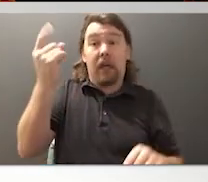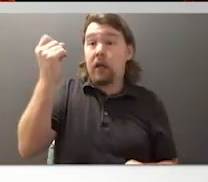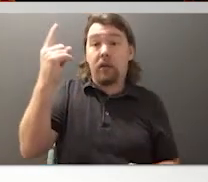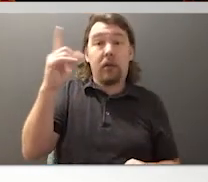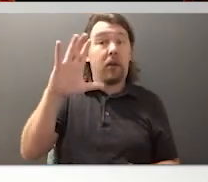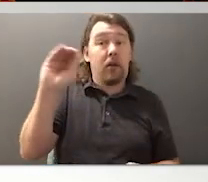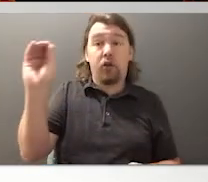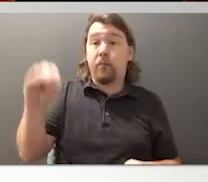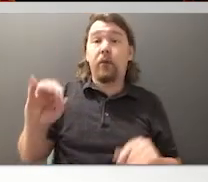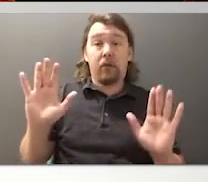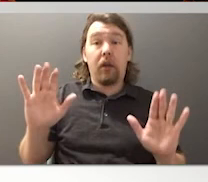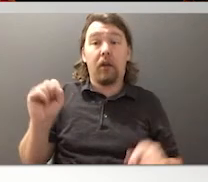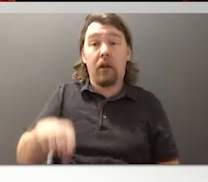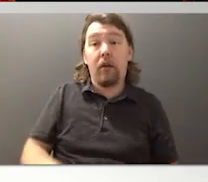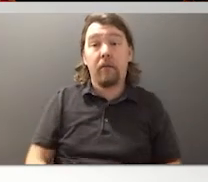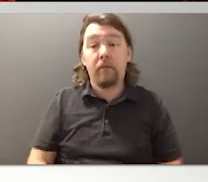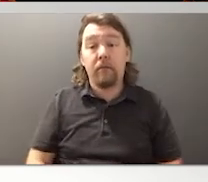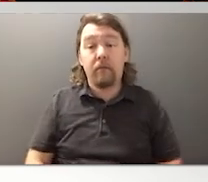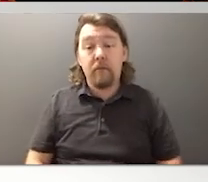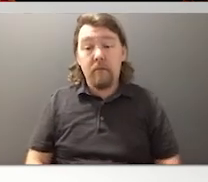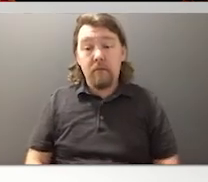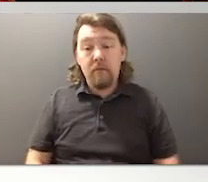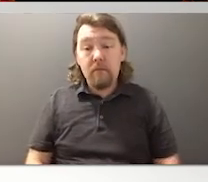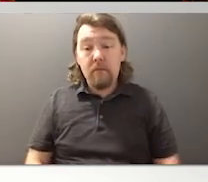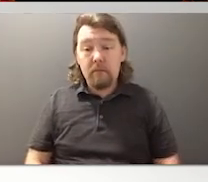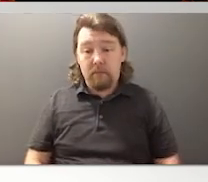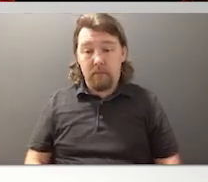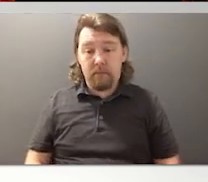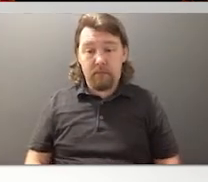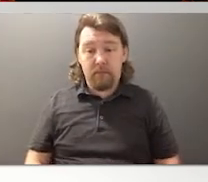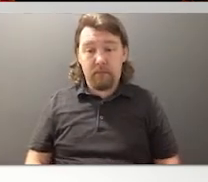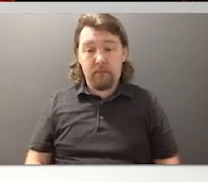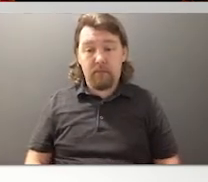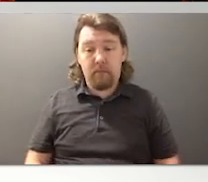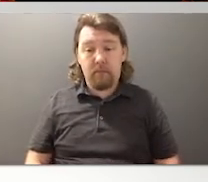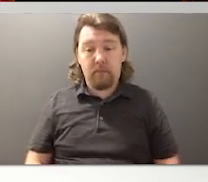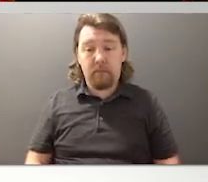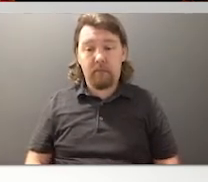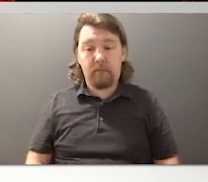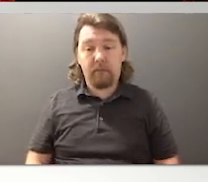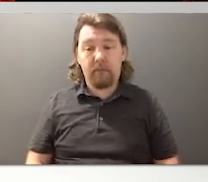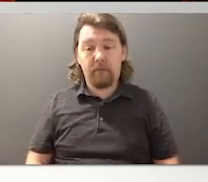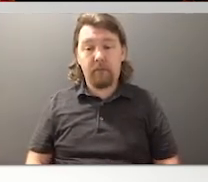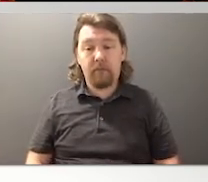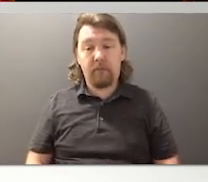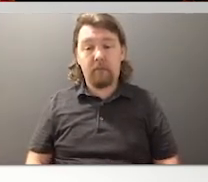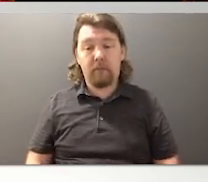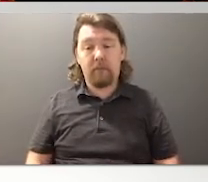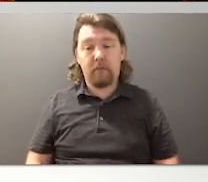we understand that you need to plan. So 100, we get it. Let me, the lady in the back, and then this.